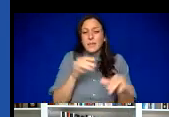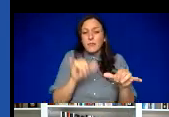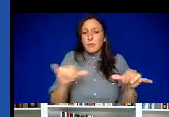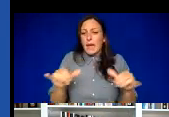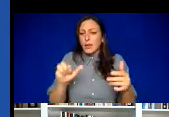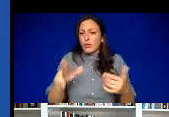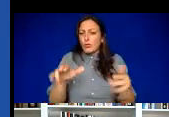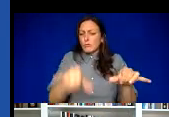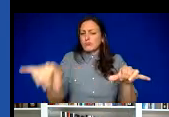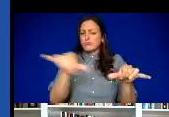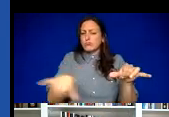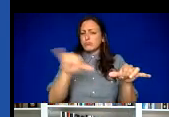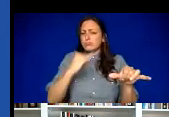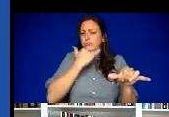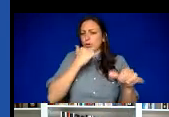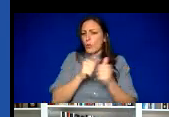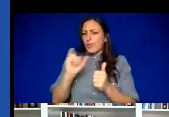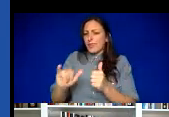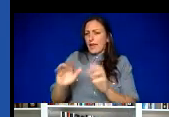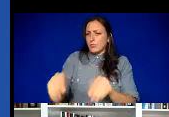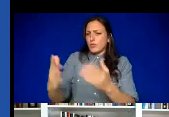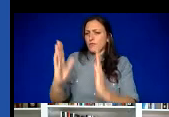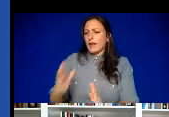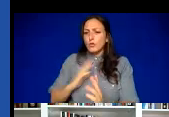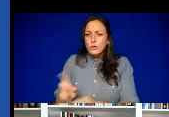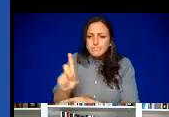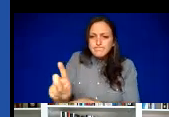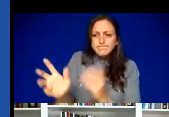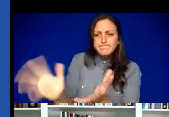would certainly go out, have a conversation with them, try to understand what's happening.